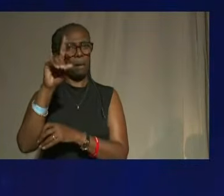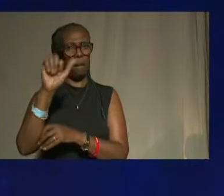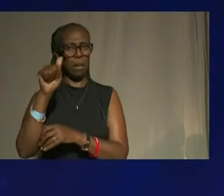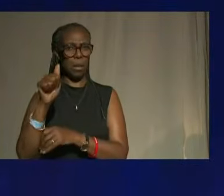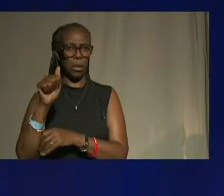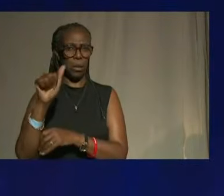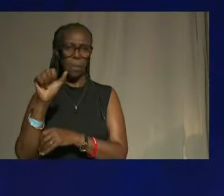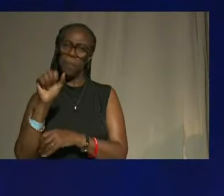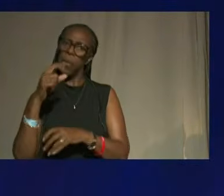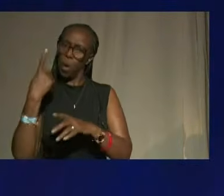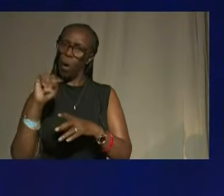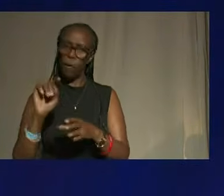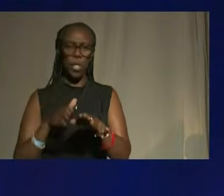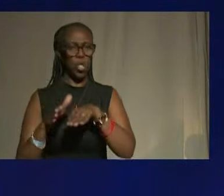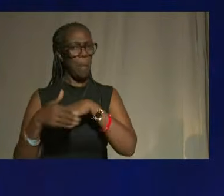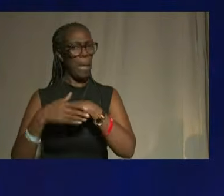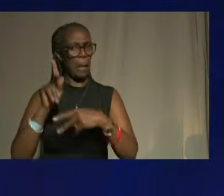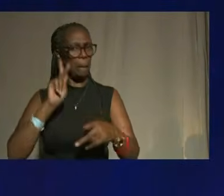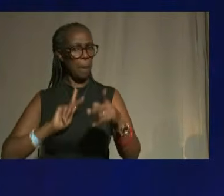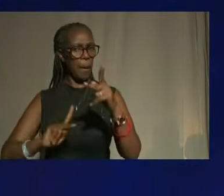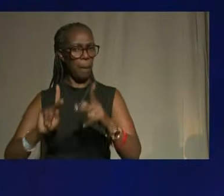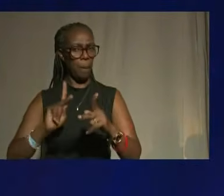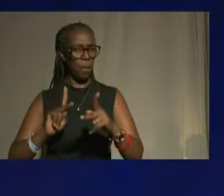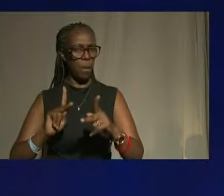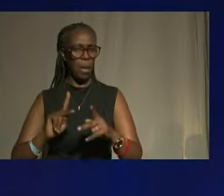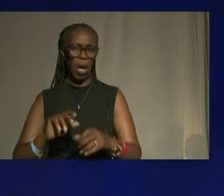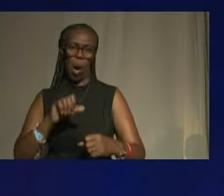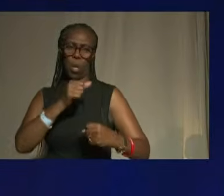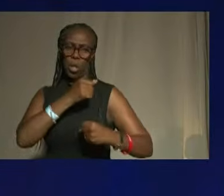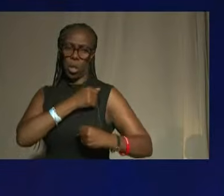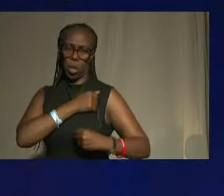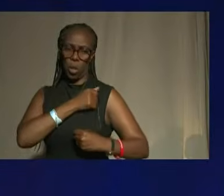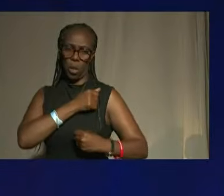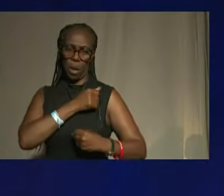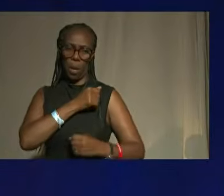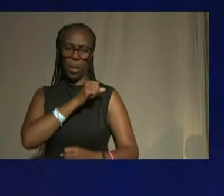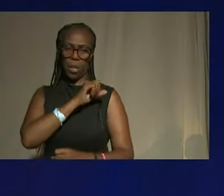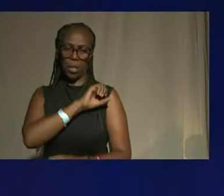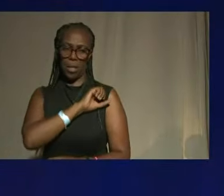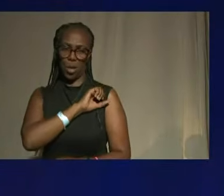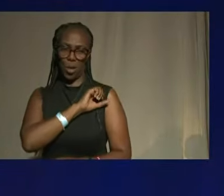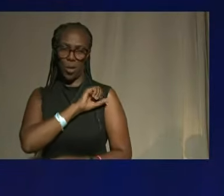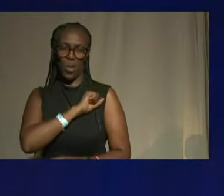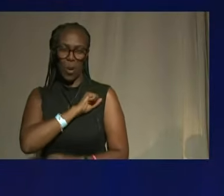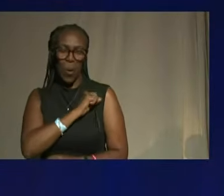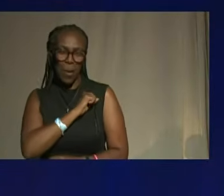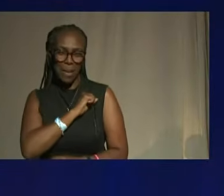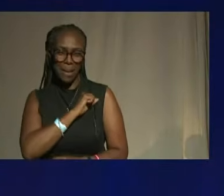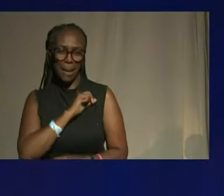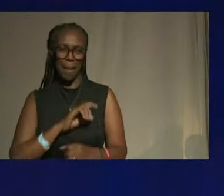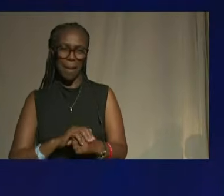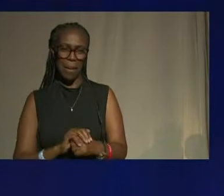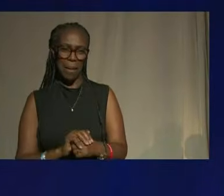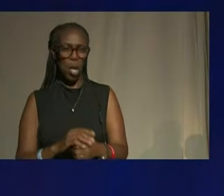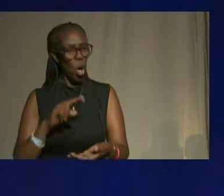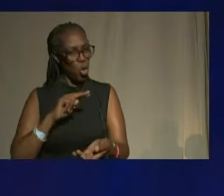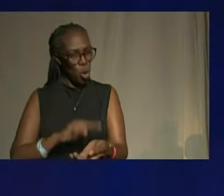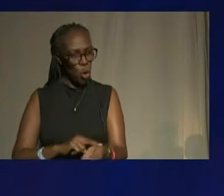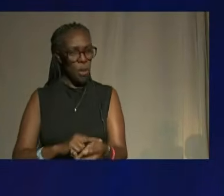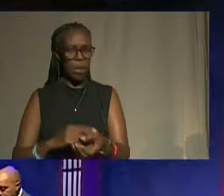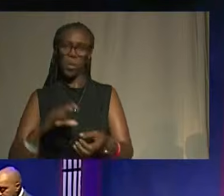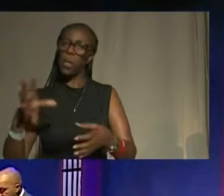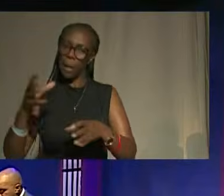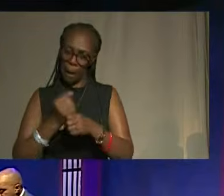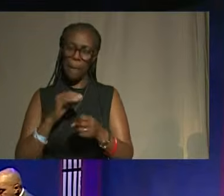tax on overtime so that our security guards, our nurses will get a break and you put more money in their pockets. Thank you, Mr.